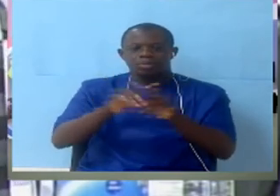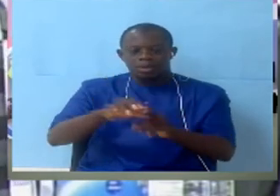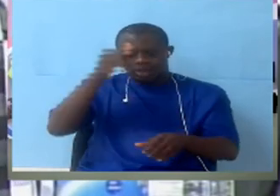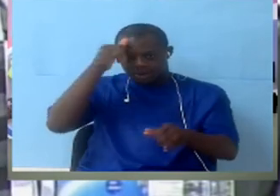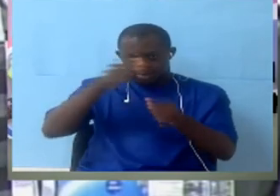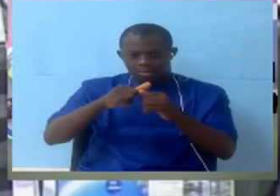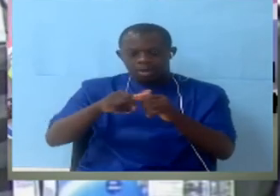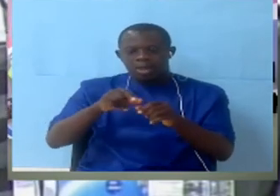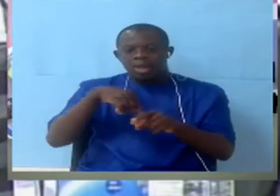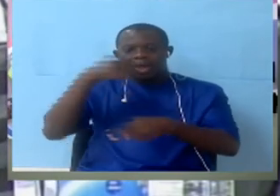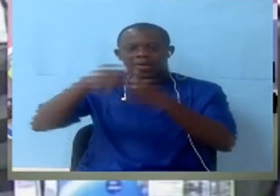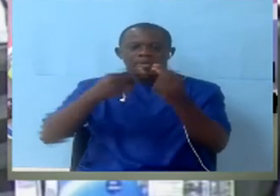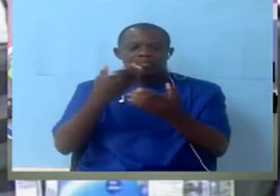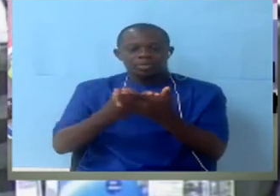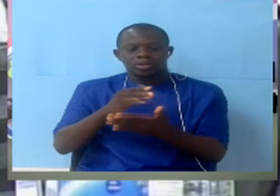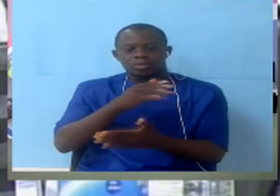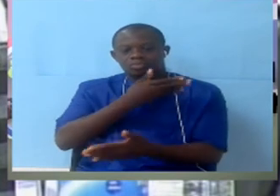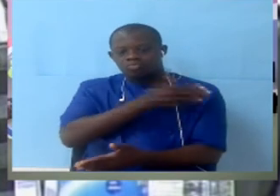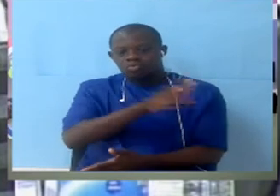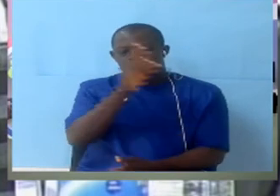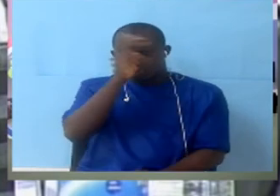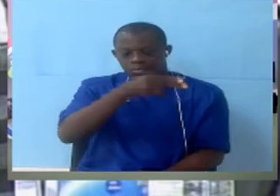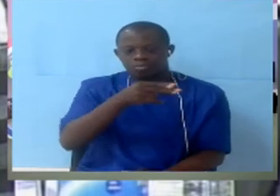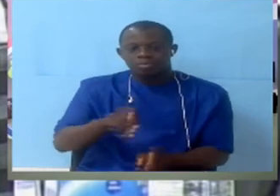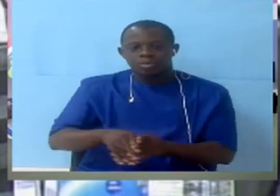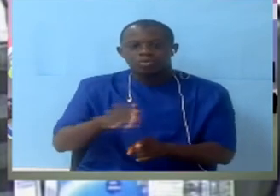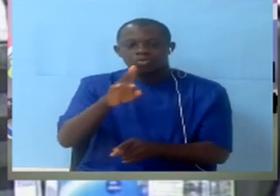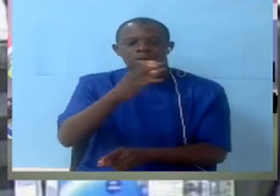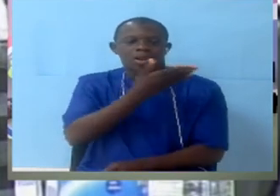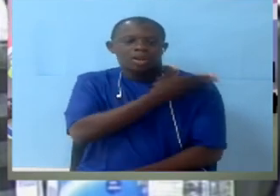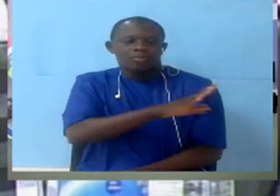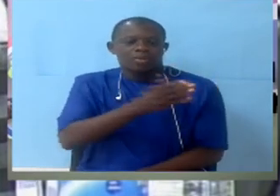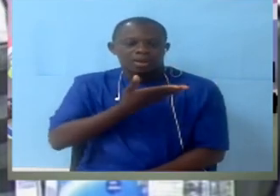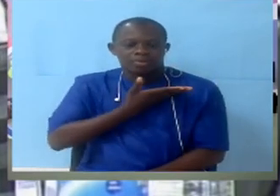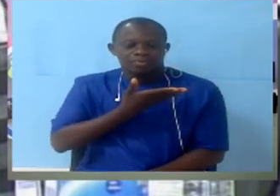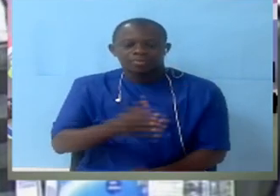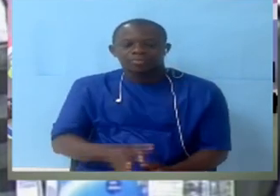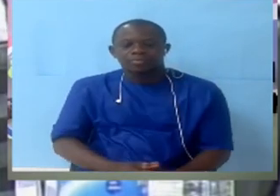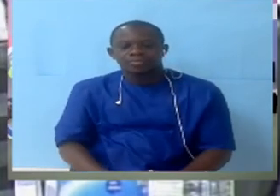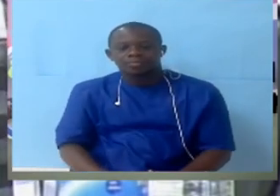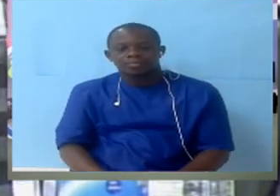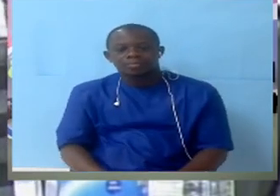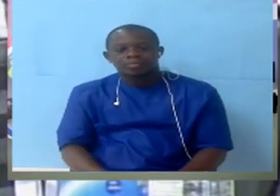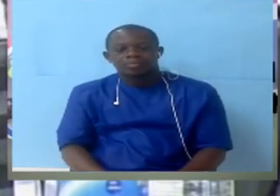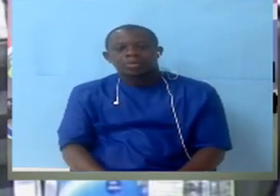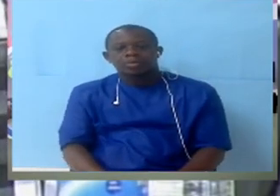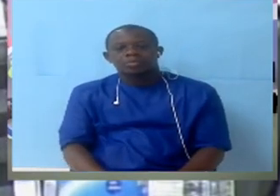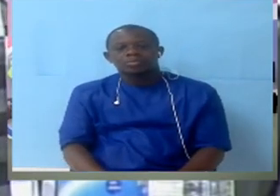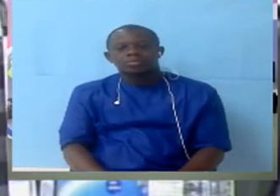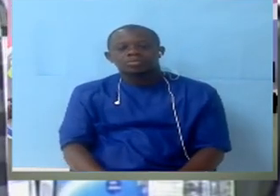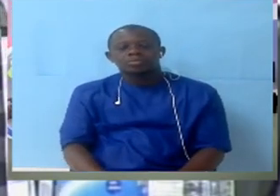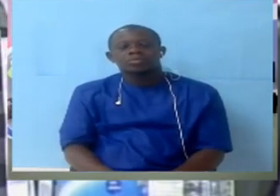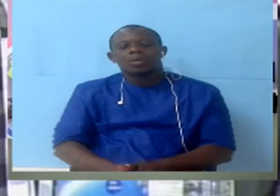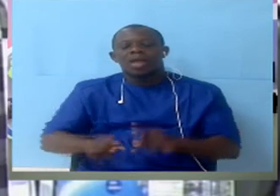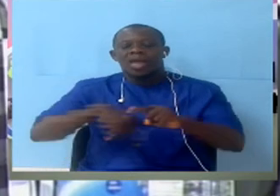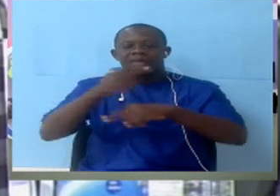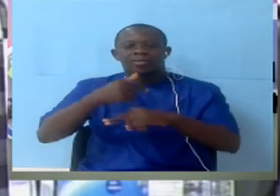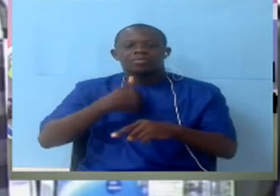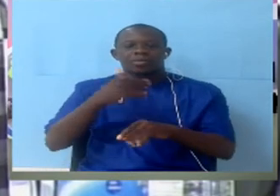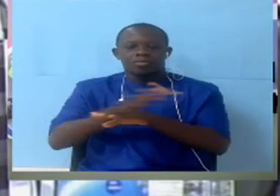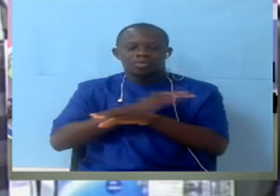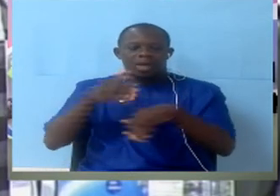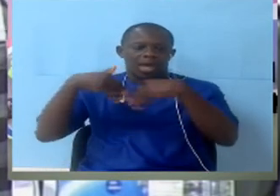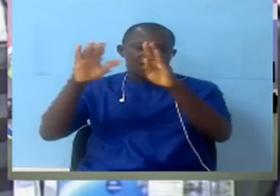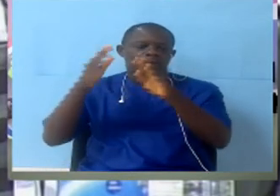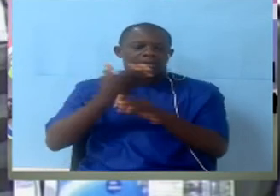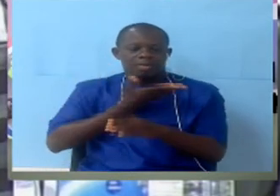After that, they went back. Were you released? In that neighborhood. From there, another dismissal. Another dismissal. Okay. After that, I was